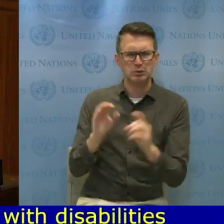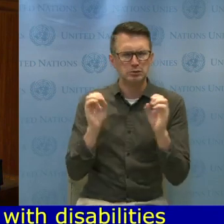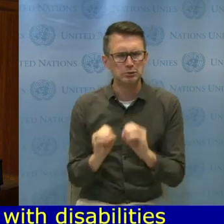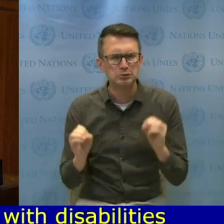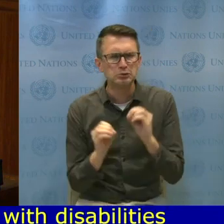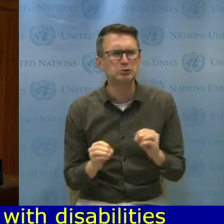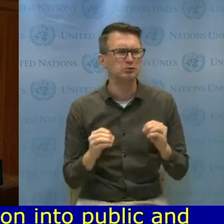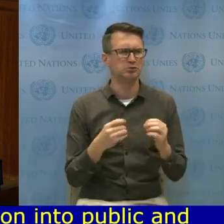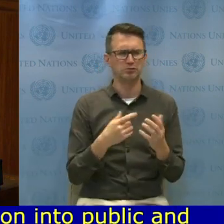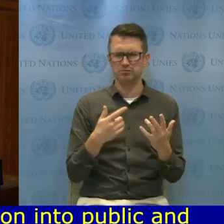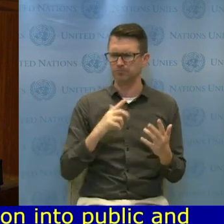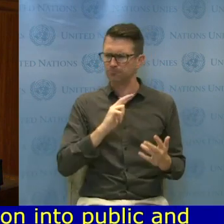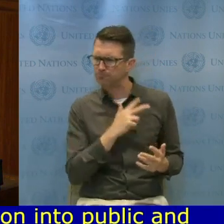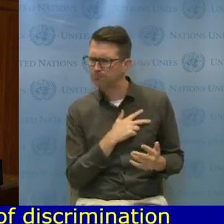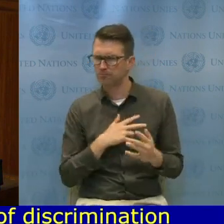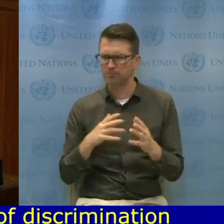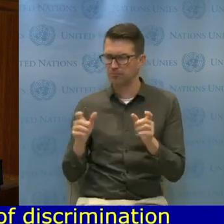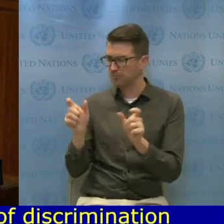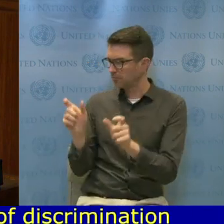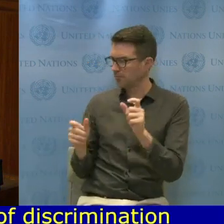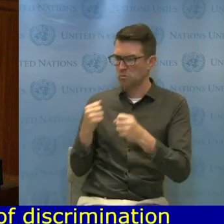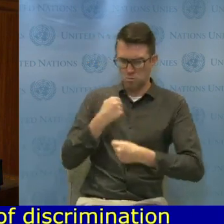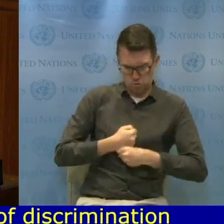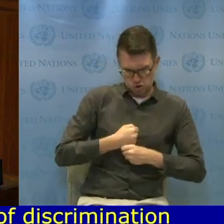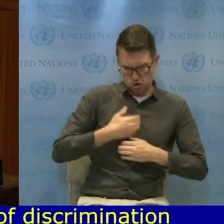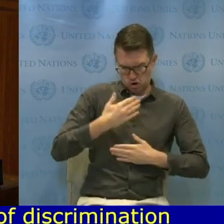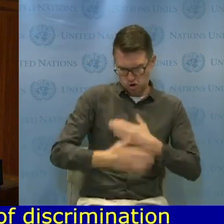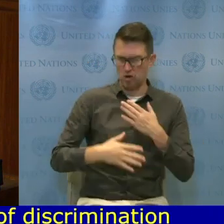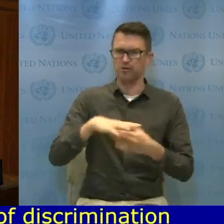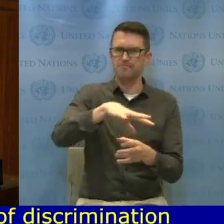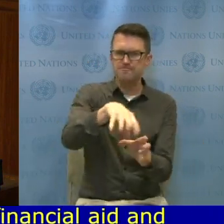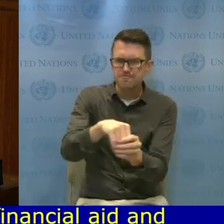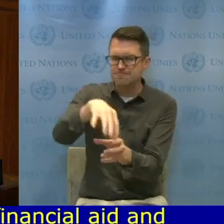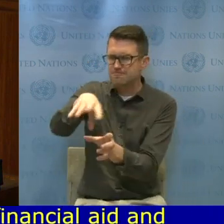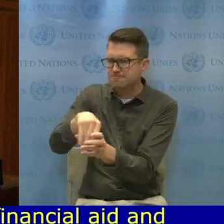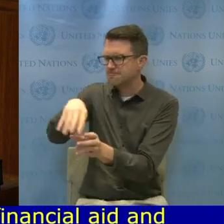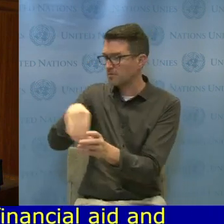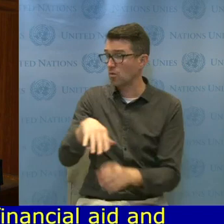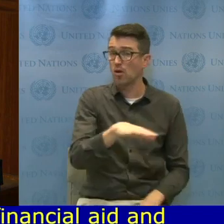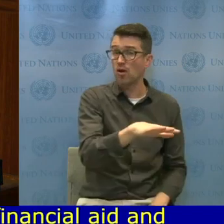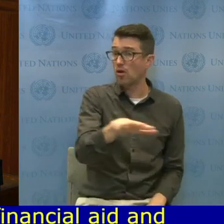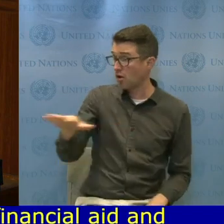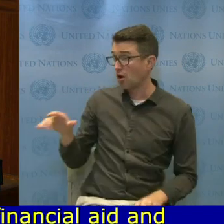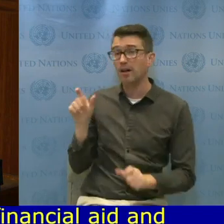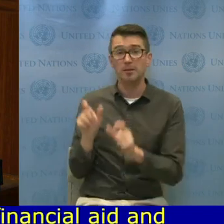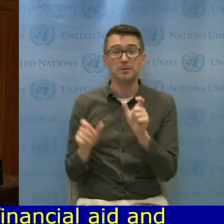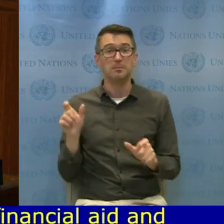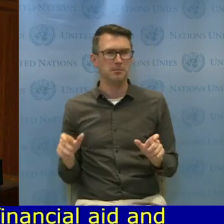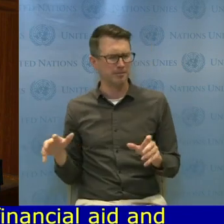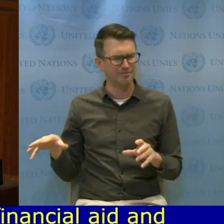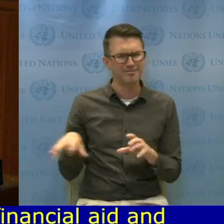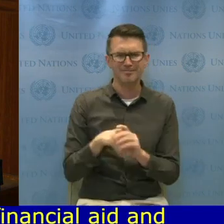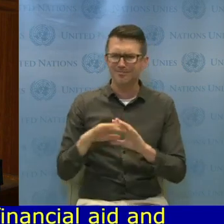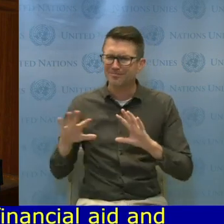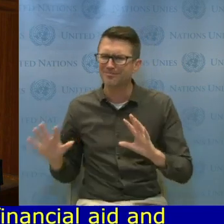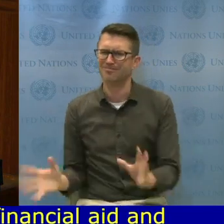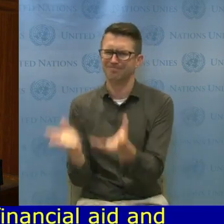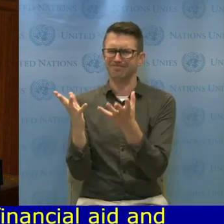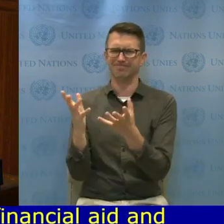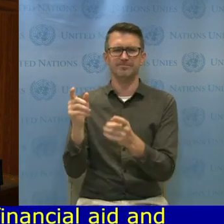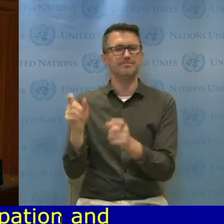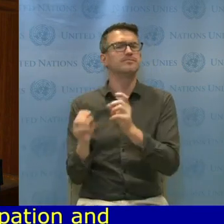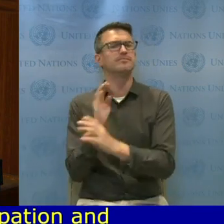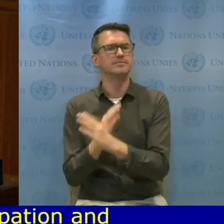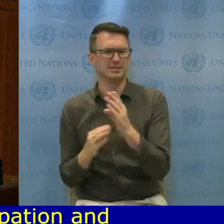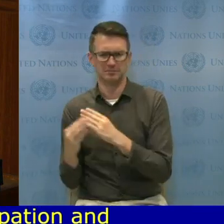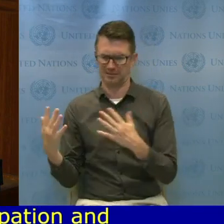and reintegration into society, a very significant step towards implementation of the CRPD. Distinguished delegates, this year the